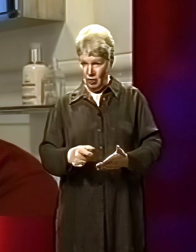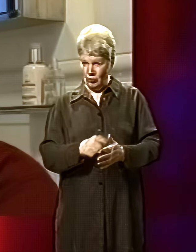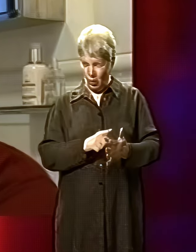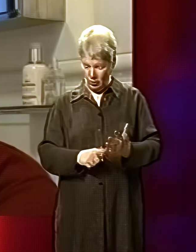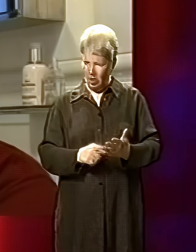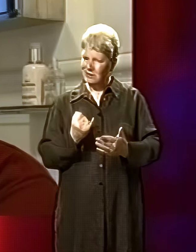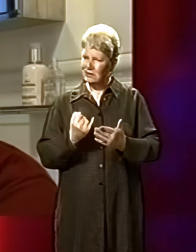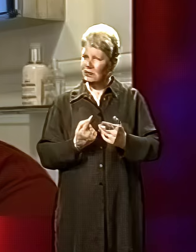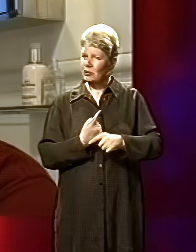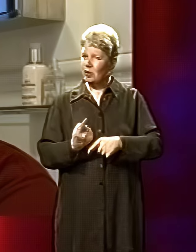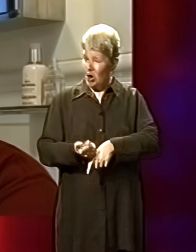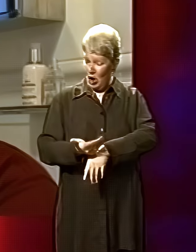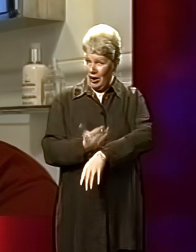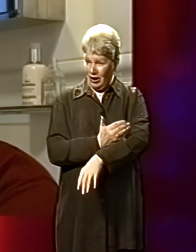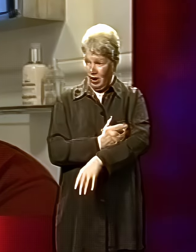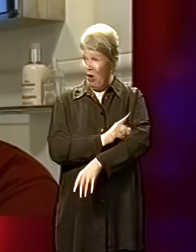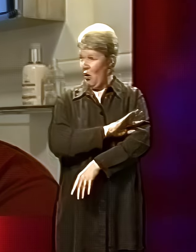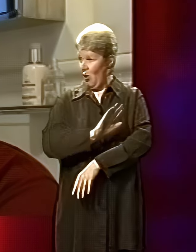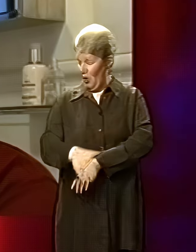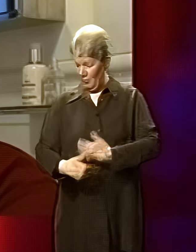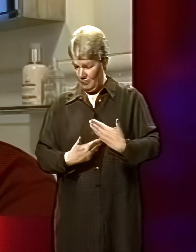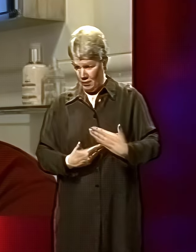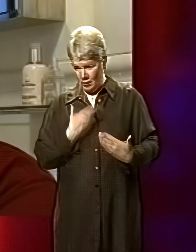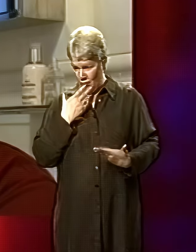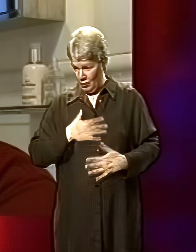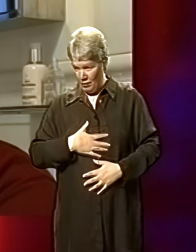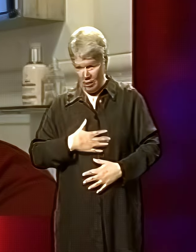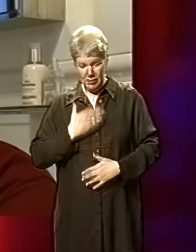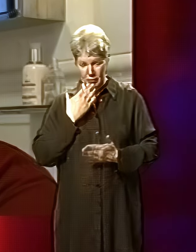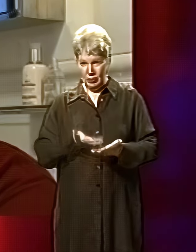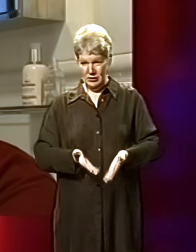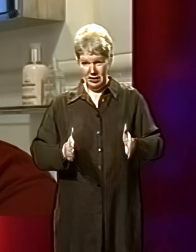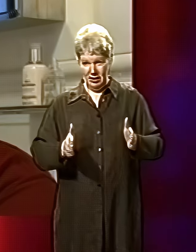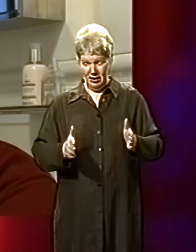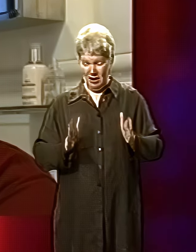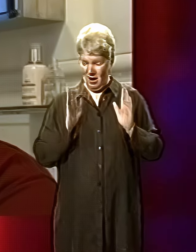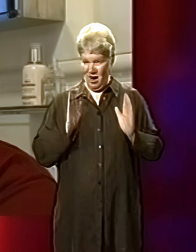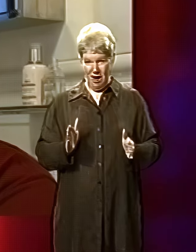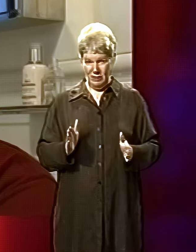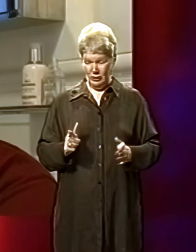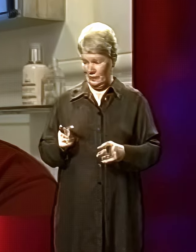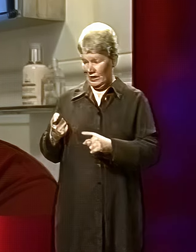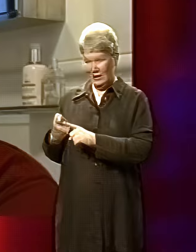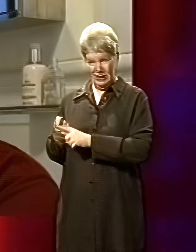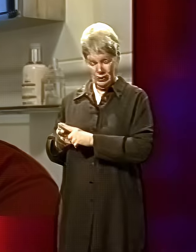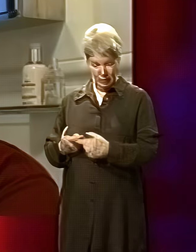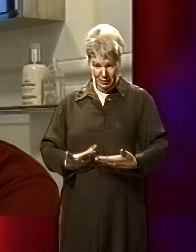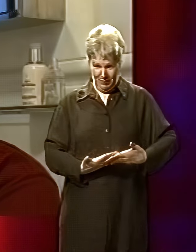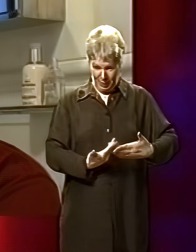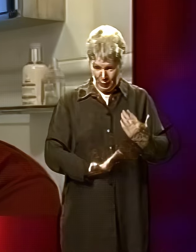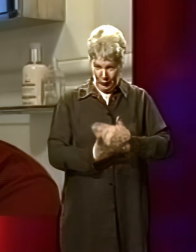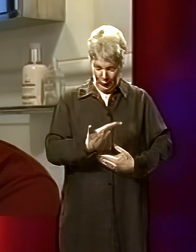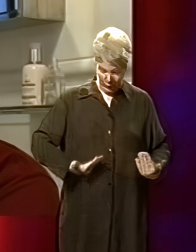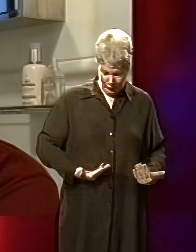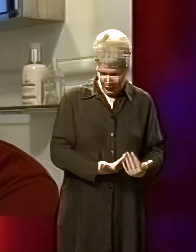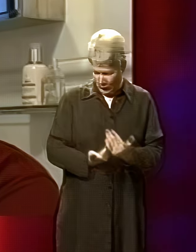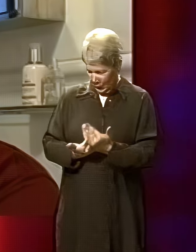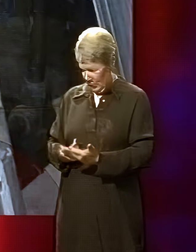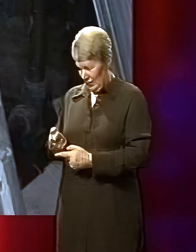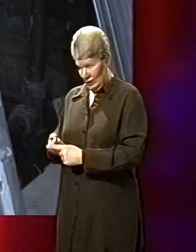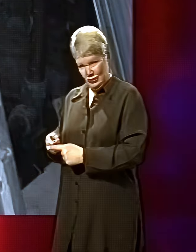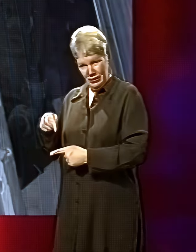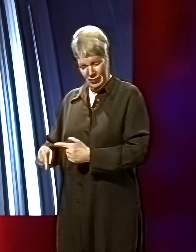She came home to a house with no bath, no sink, and she had to resort to washing our newborn baby downstairs in the